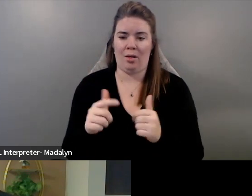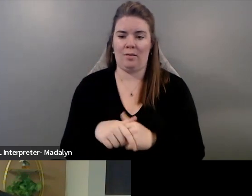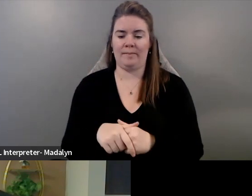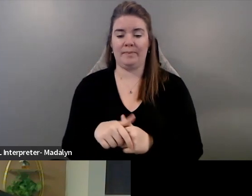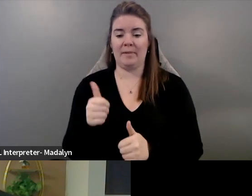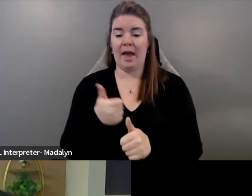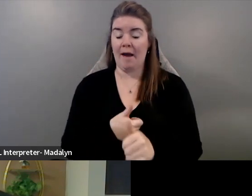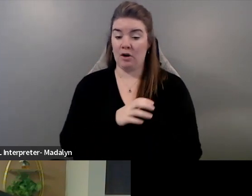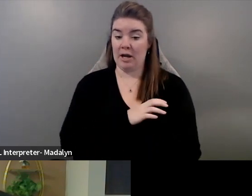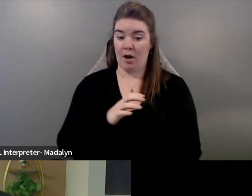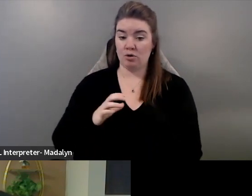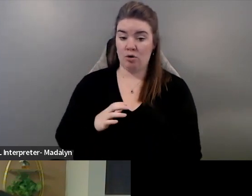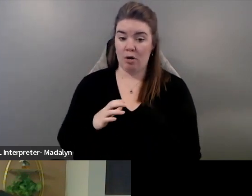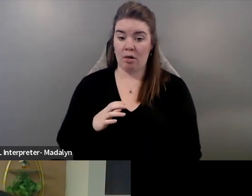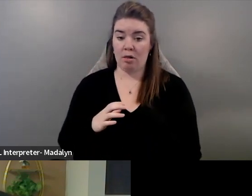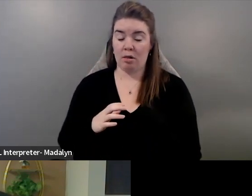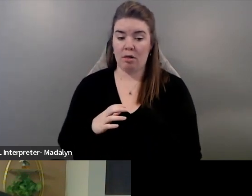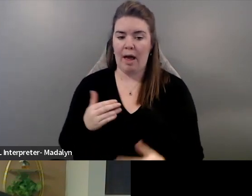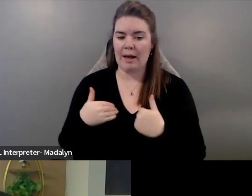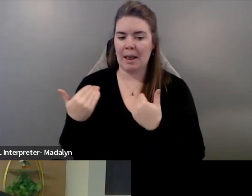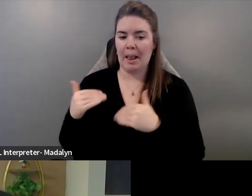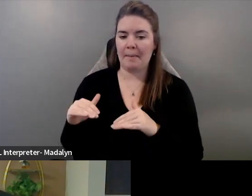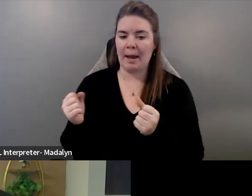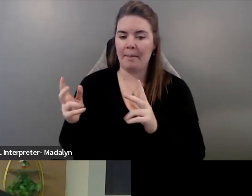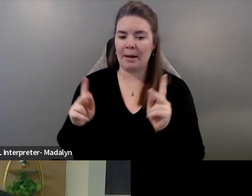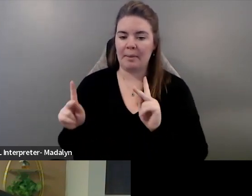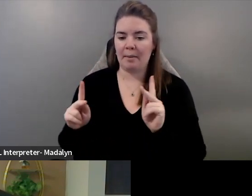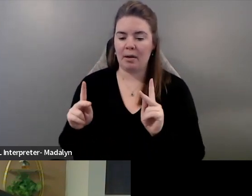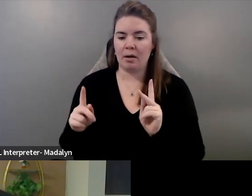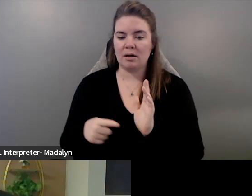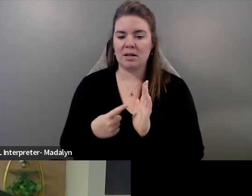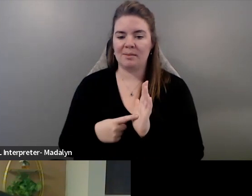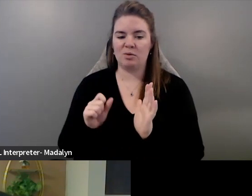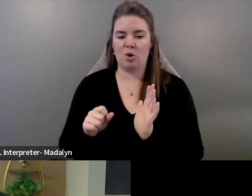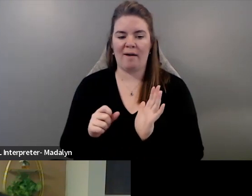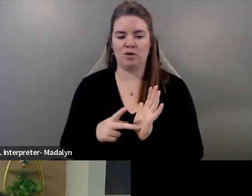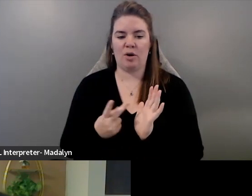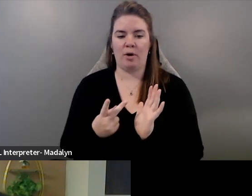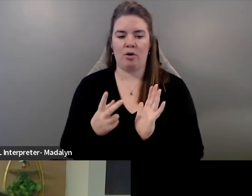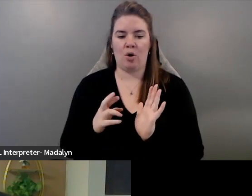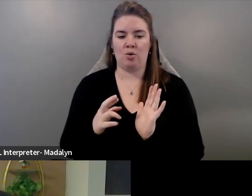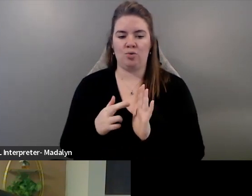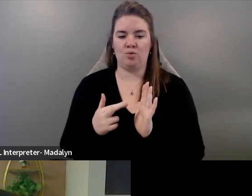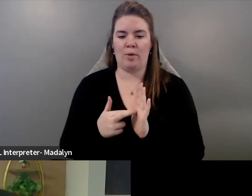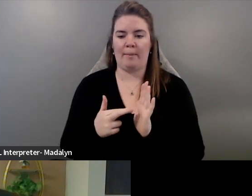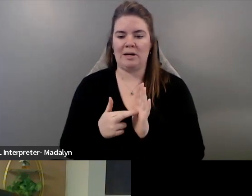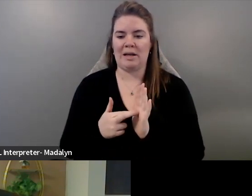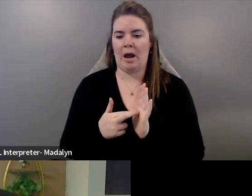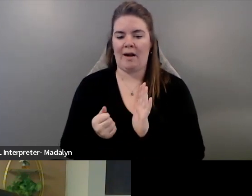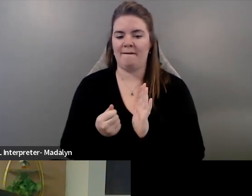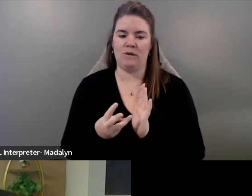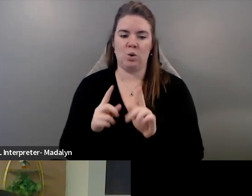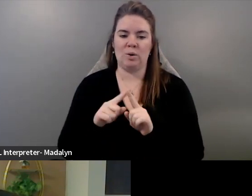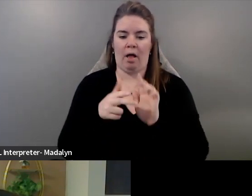as to how many people can be on there. So sometimes people have to double up and represent more than one thing at a time. But everyone